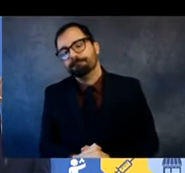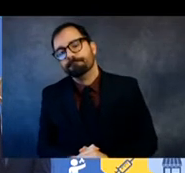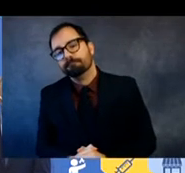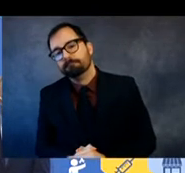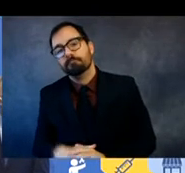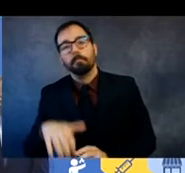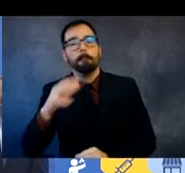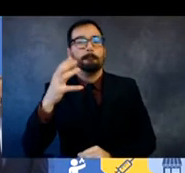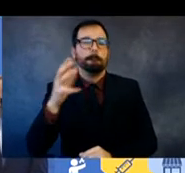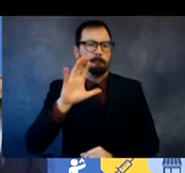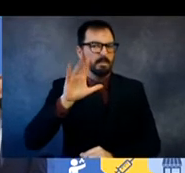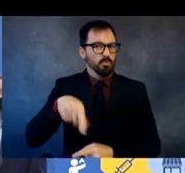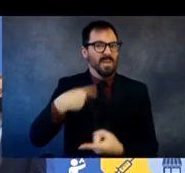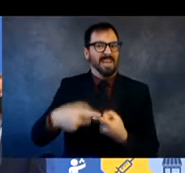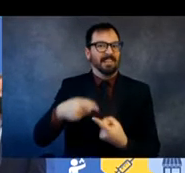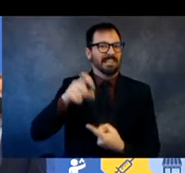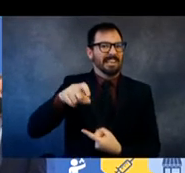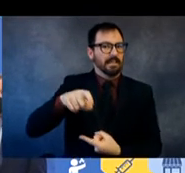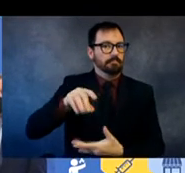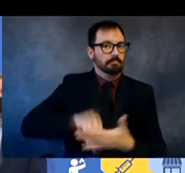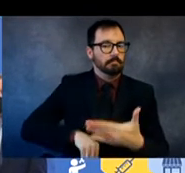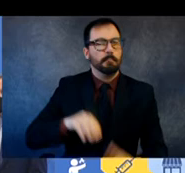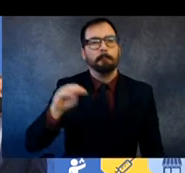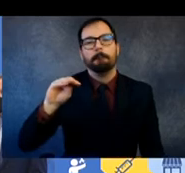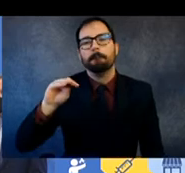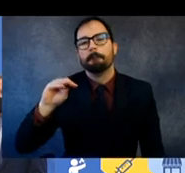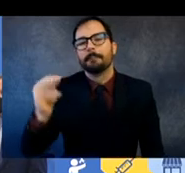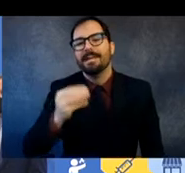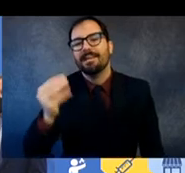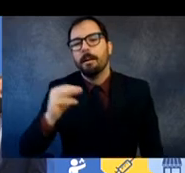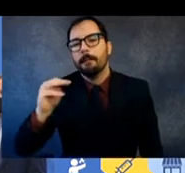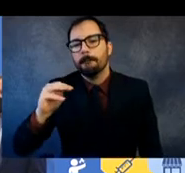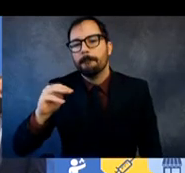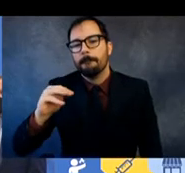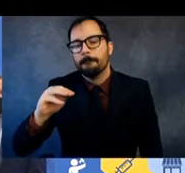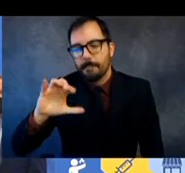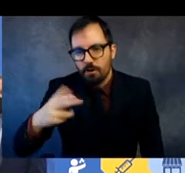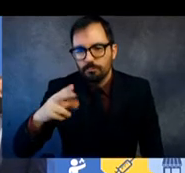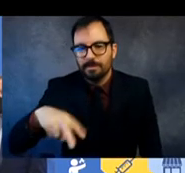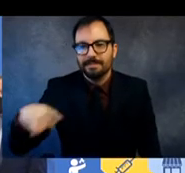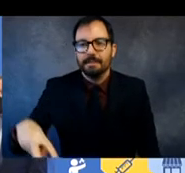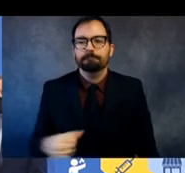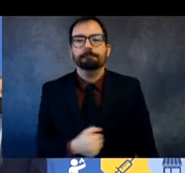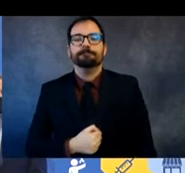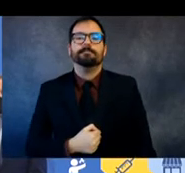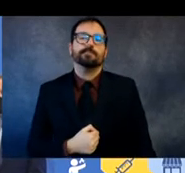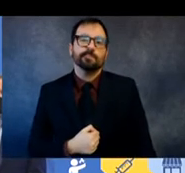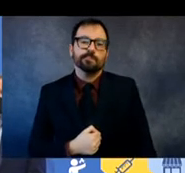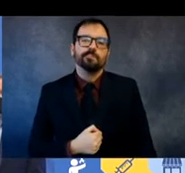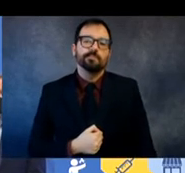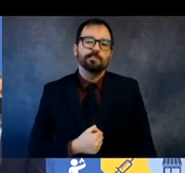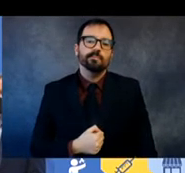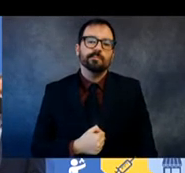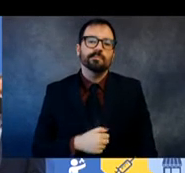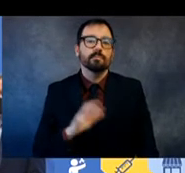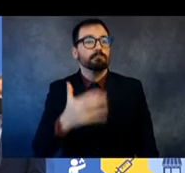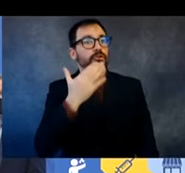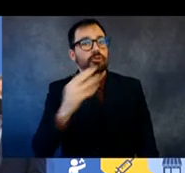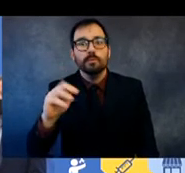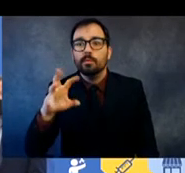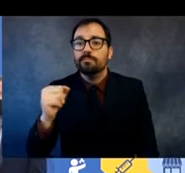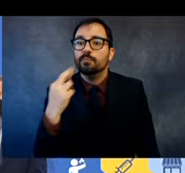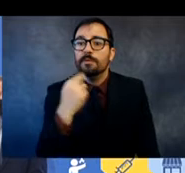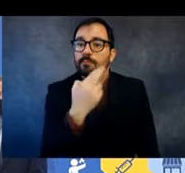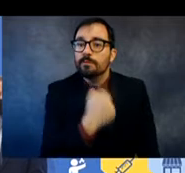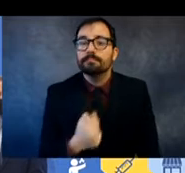bostonpublicschools.org. Also, we have good news for many restaurants. 2 weeks ago, I announced the approval of restaurants could begin outdoor